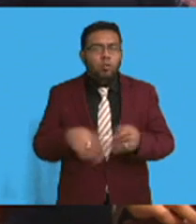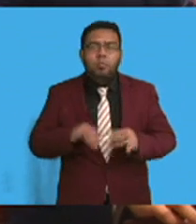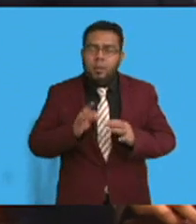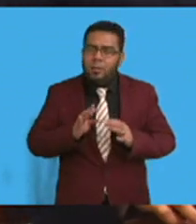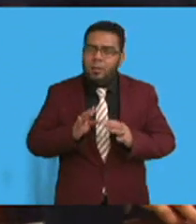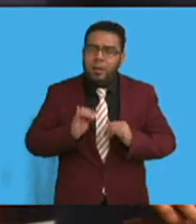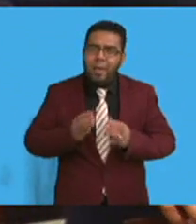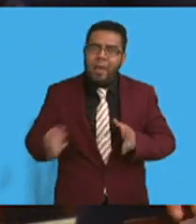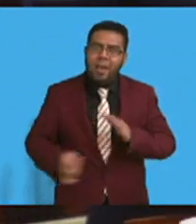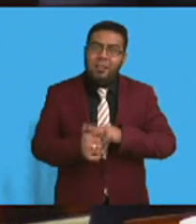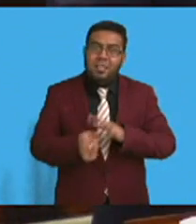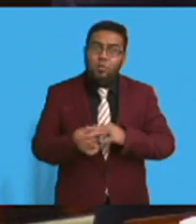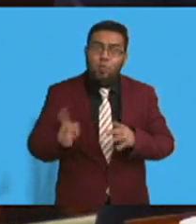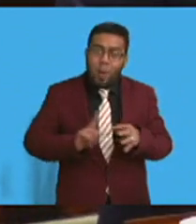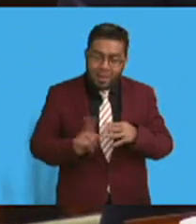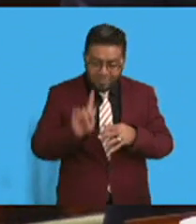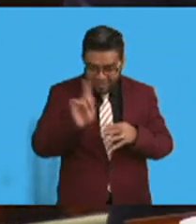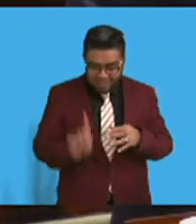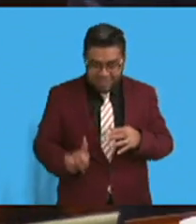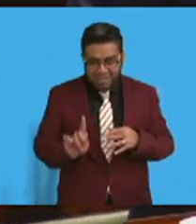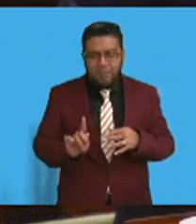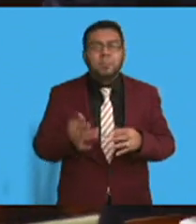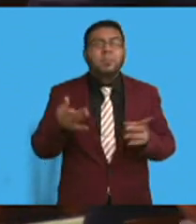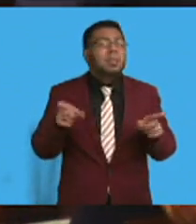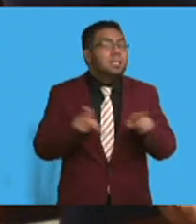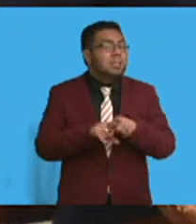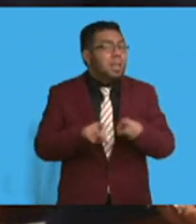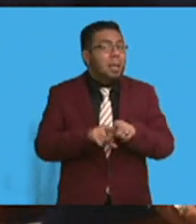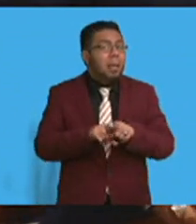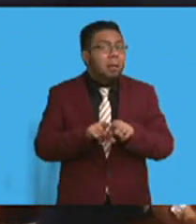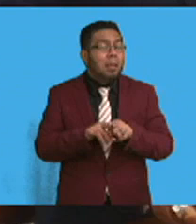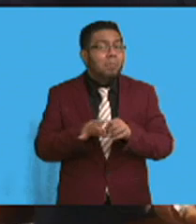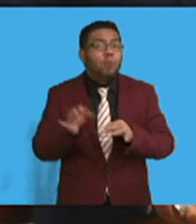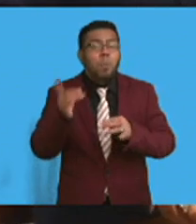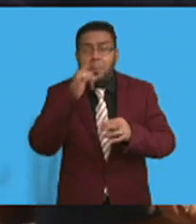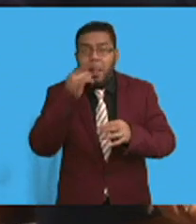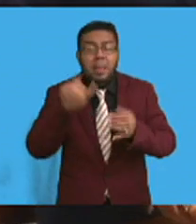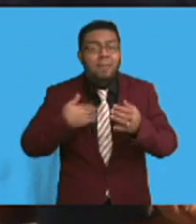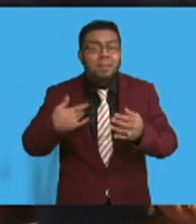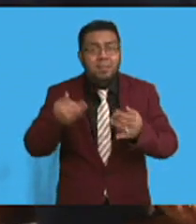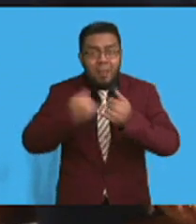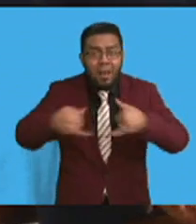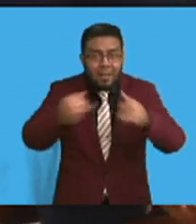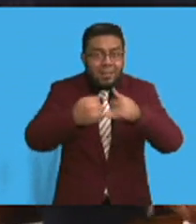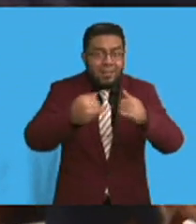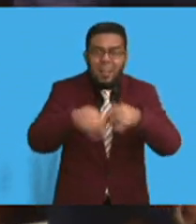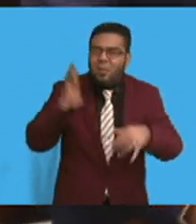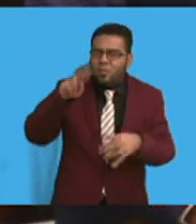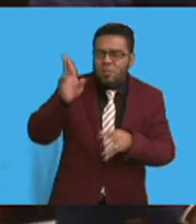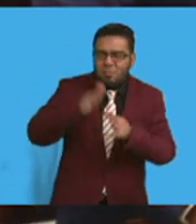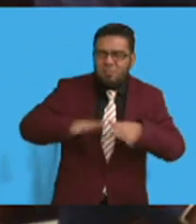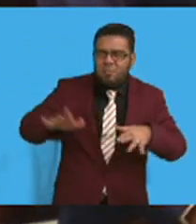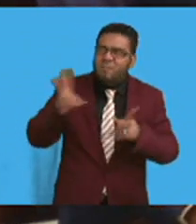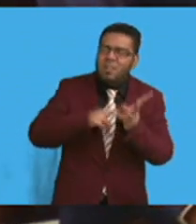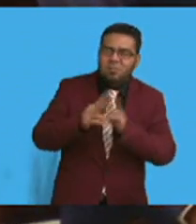areas who would otherwise be unreachable to EFL's grid. And there's very good news for tens of thousands of Fijians, Madam Speaker, who have recently become